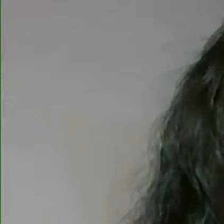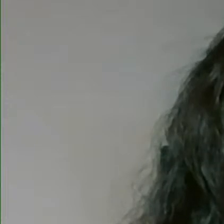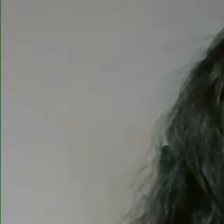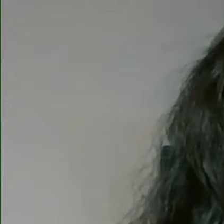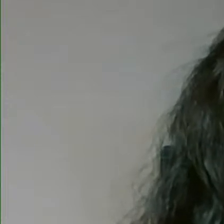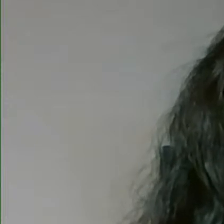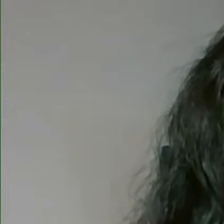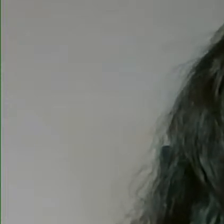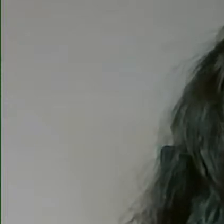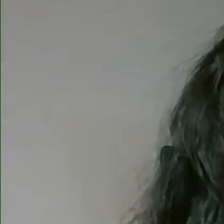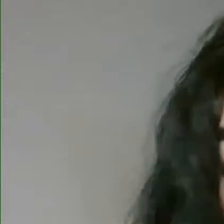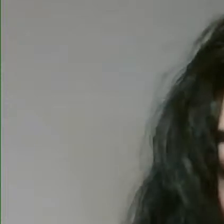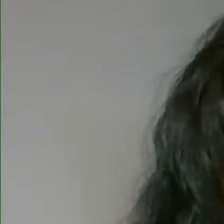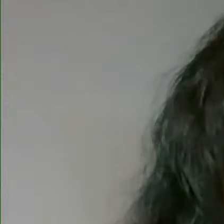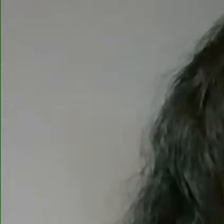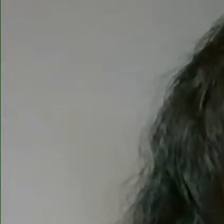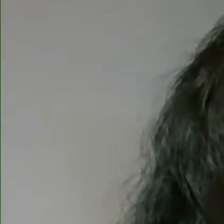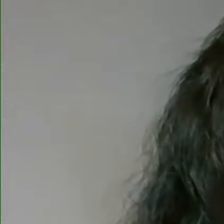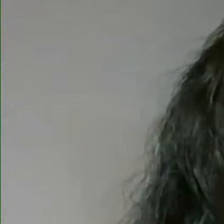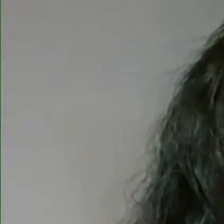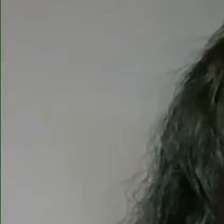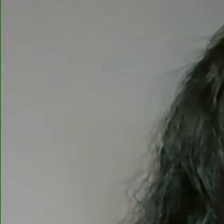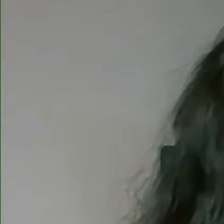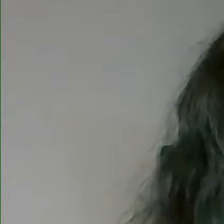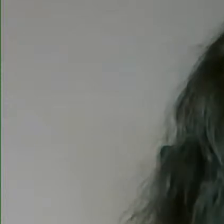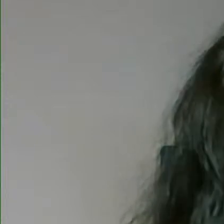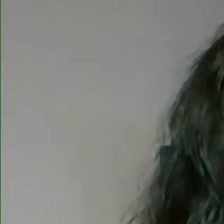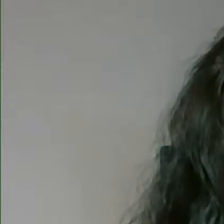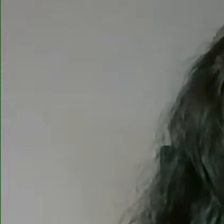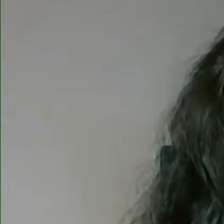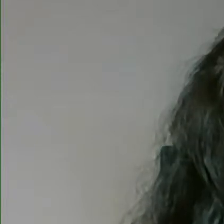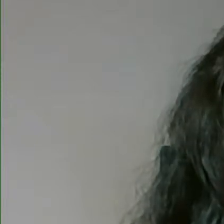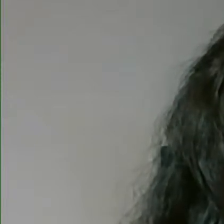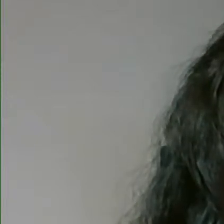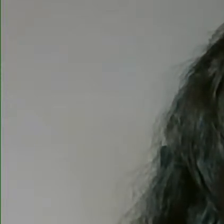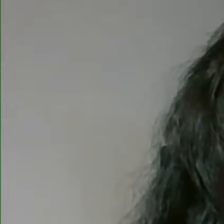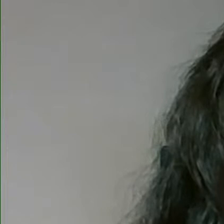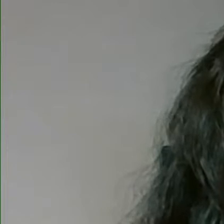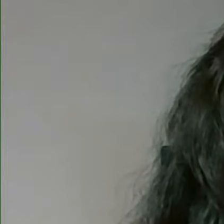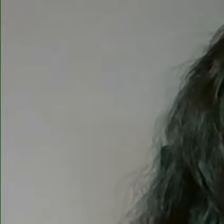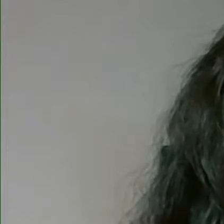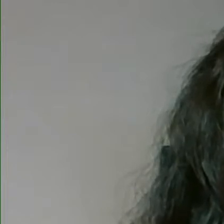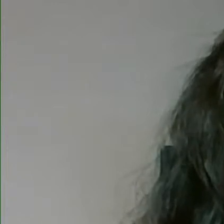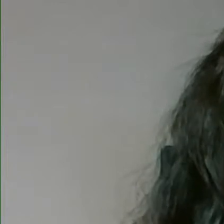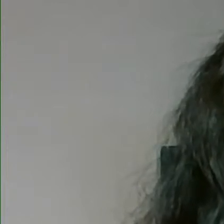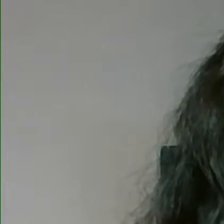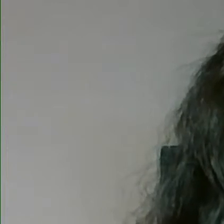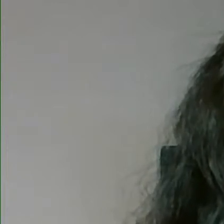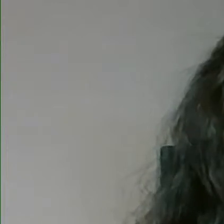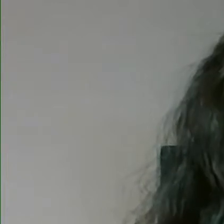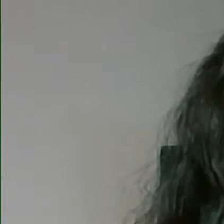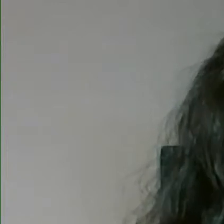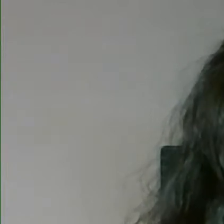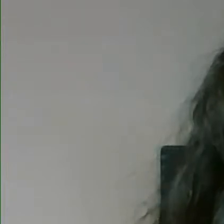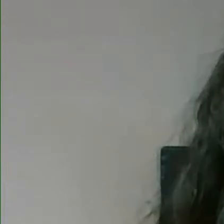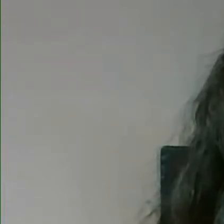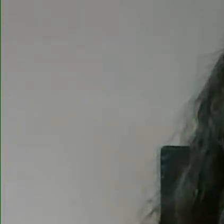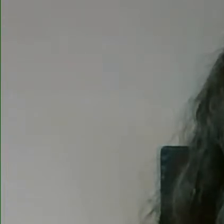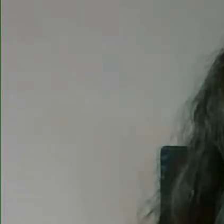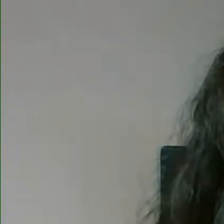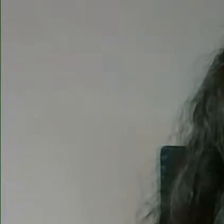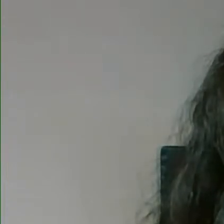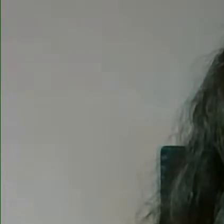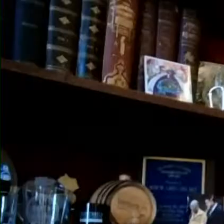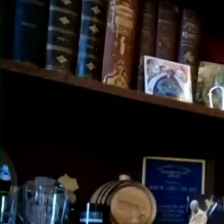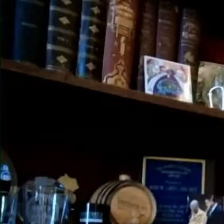patient privacy. And so we're working through these concerns with our partners in the hospital systems. So that I